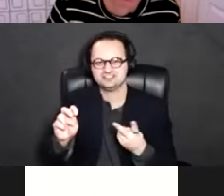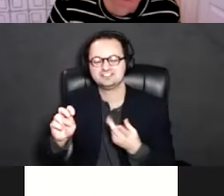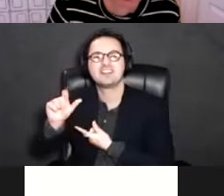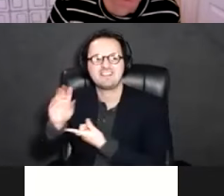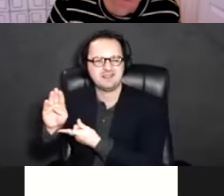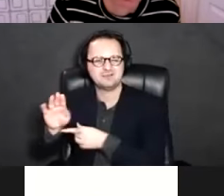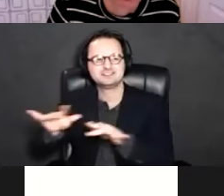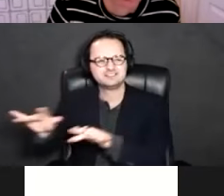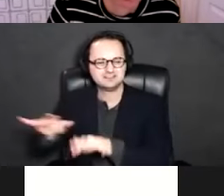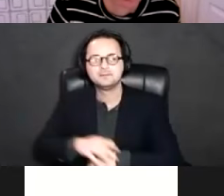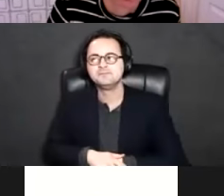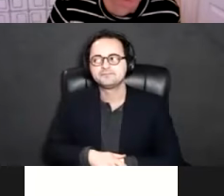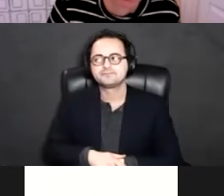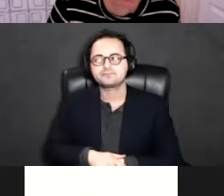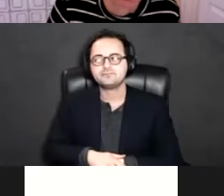methodology.